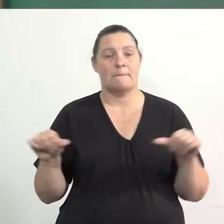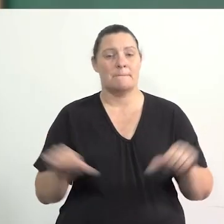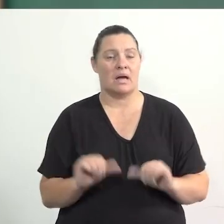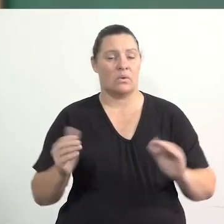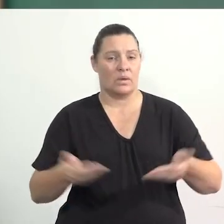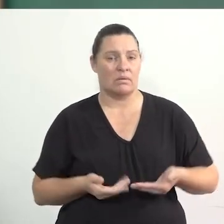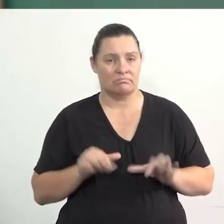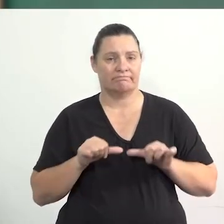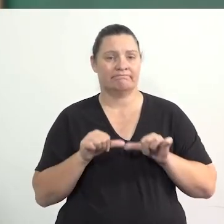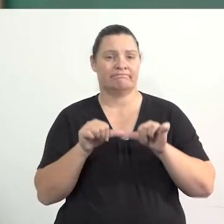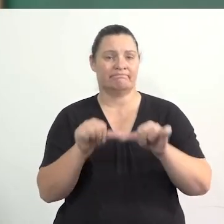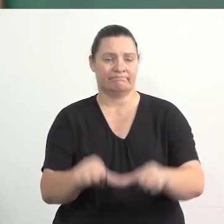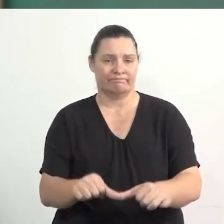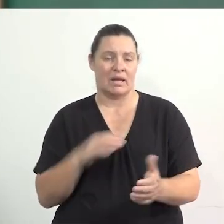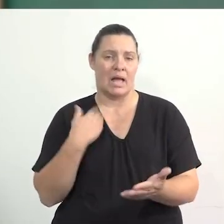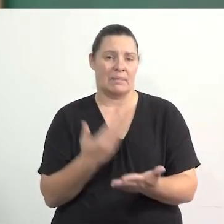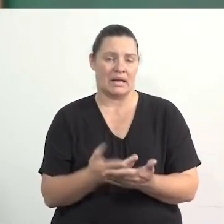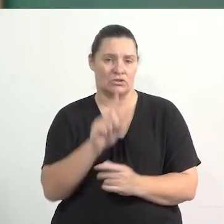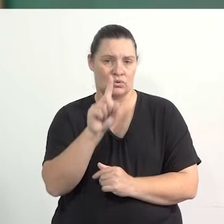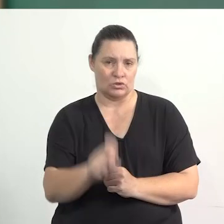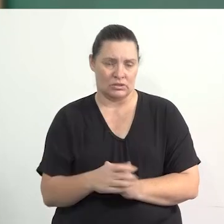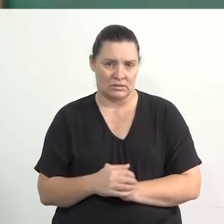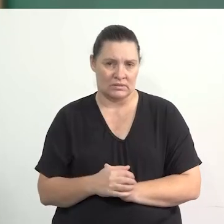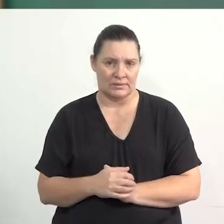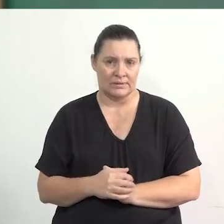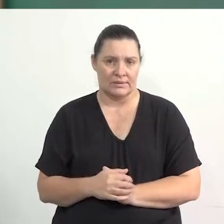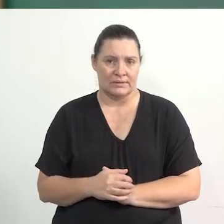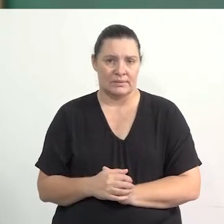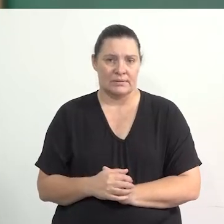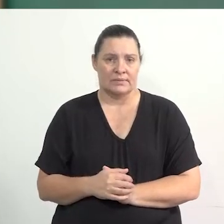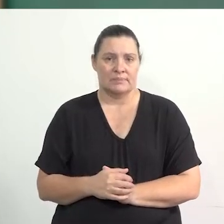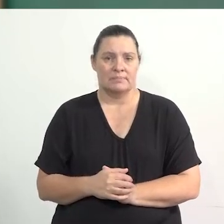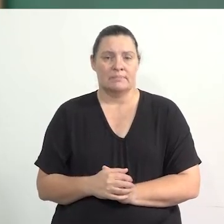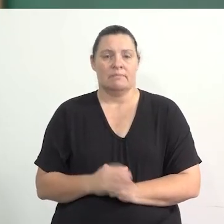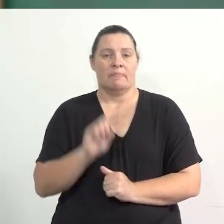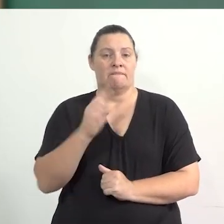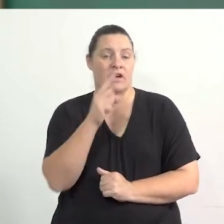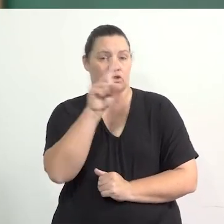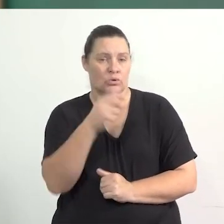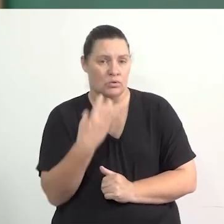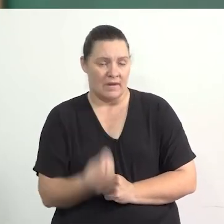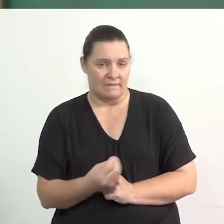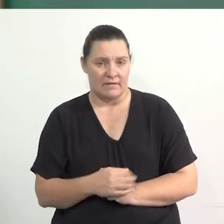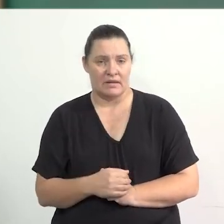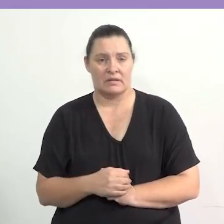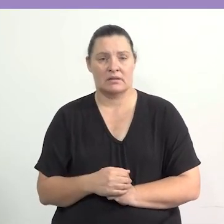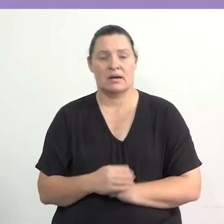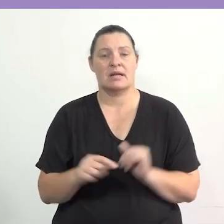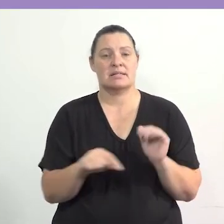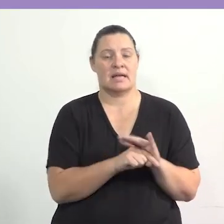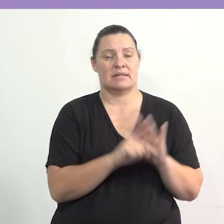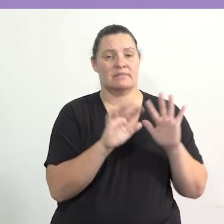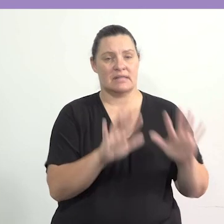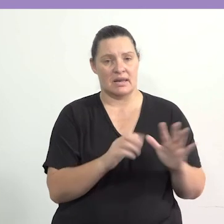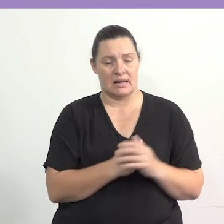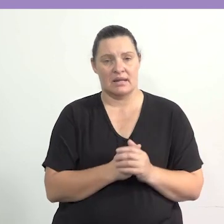Welcome back, and let's continue with our application questions. So the first question that we have there is a